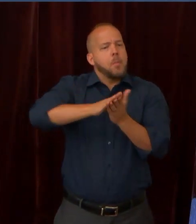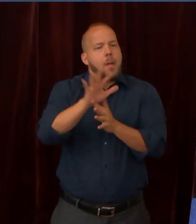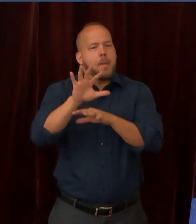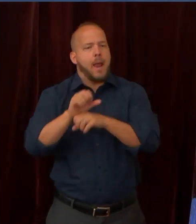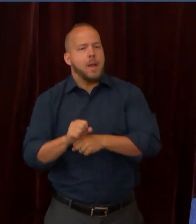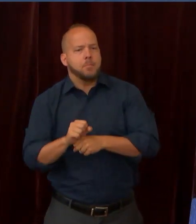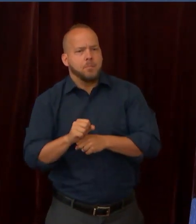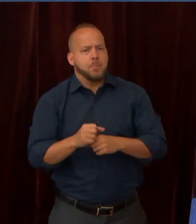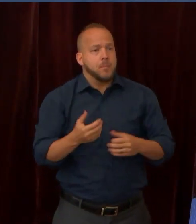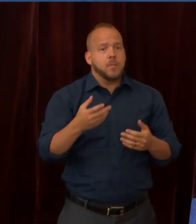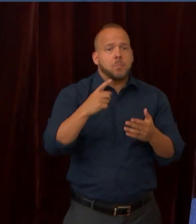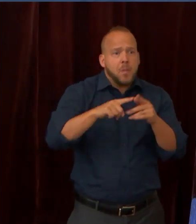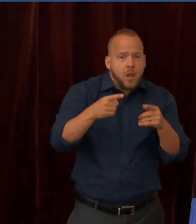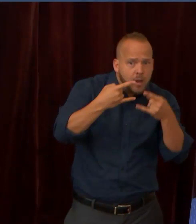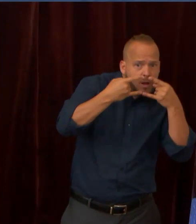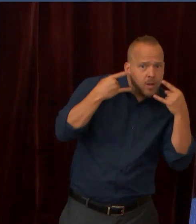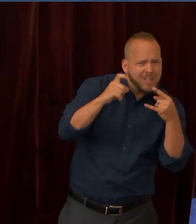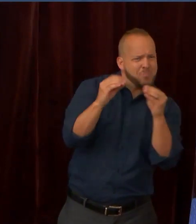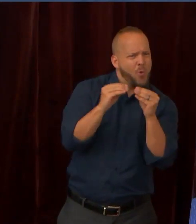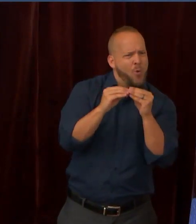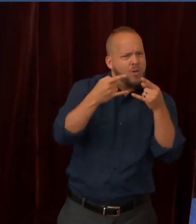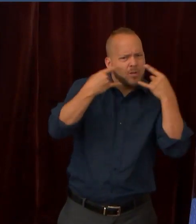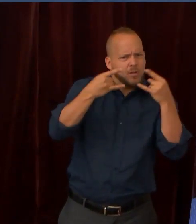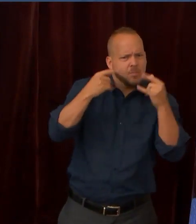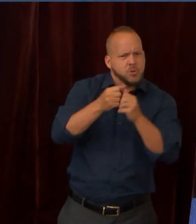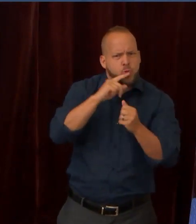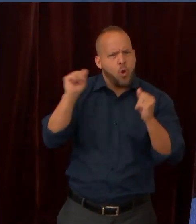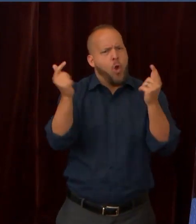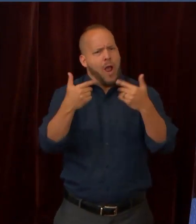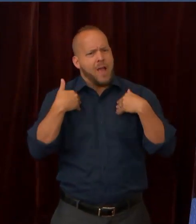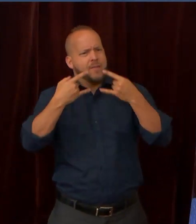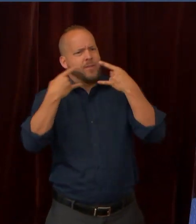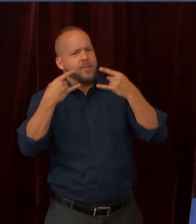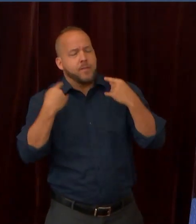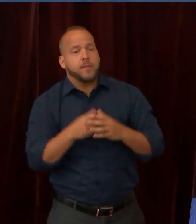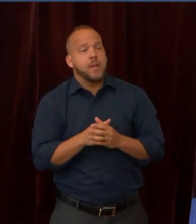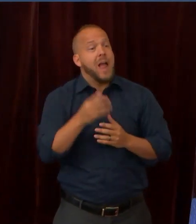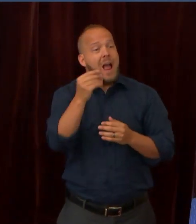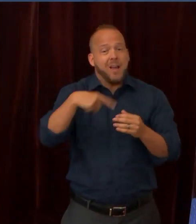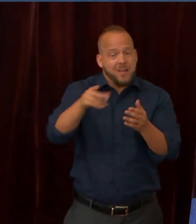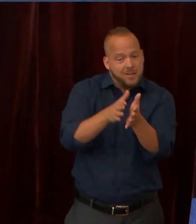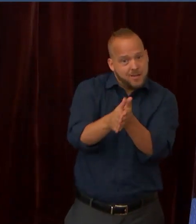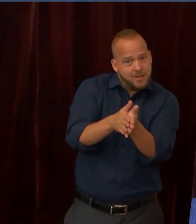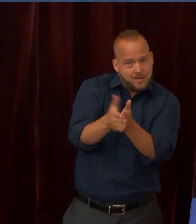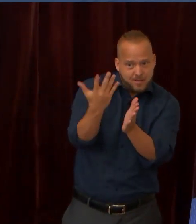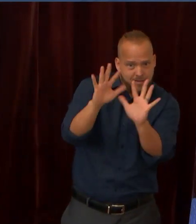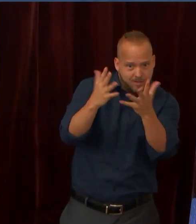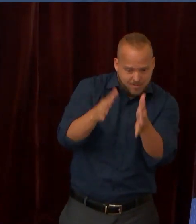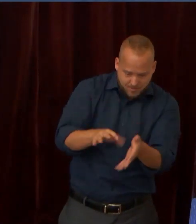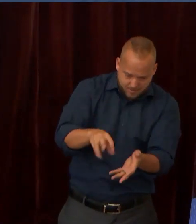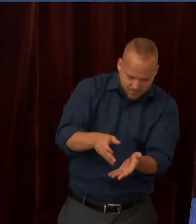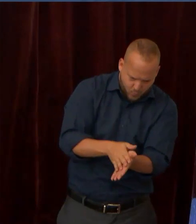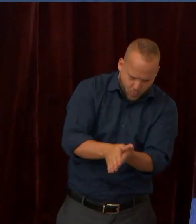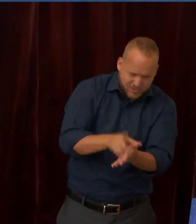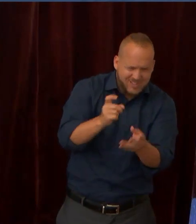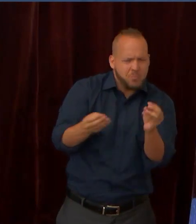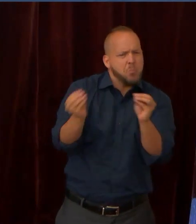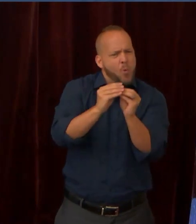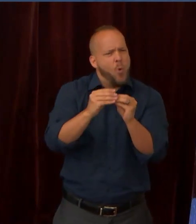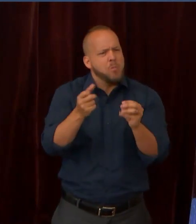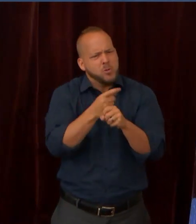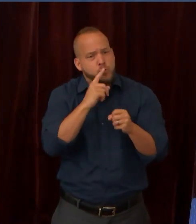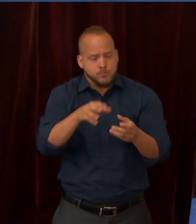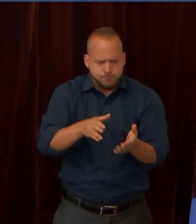was really intrigued. The modelers told us that the rate of infections has not